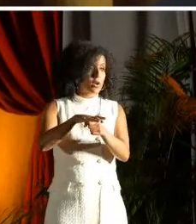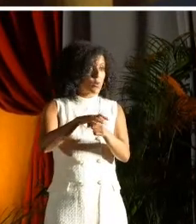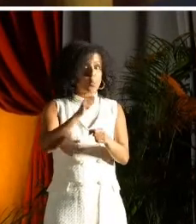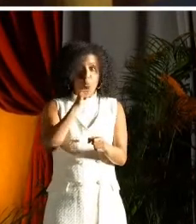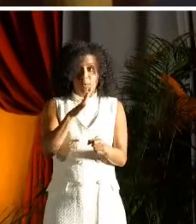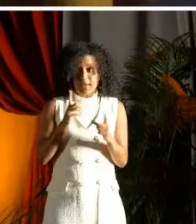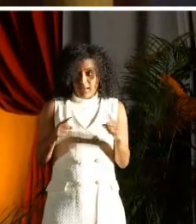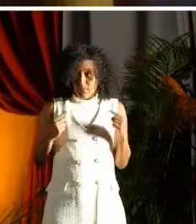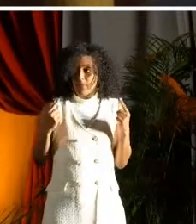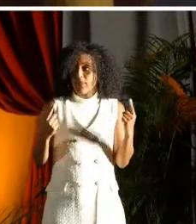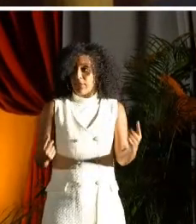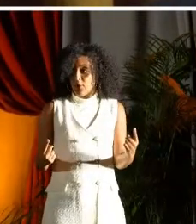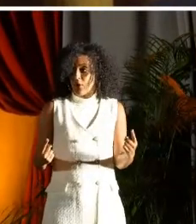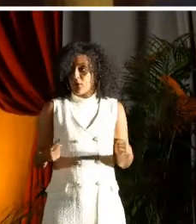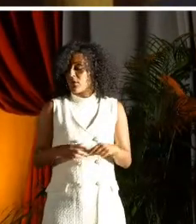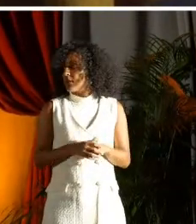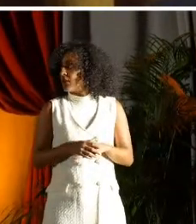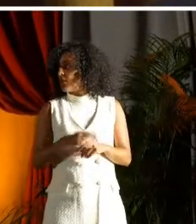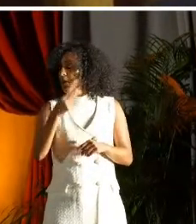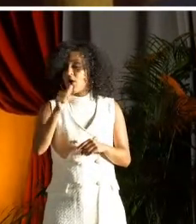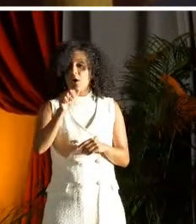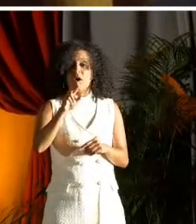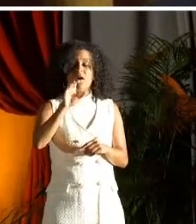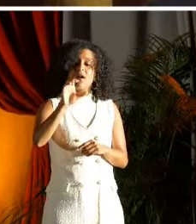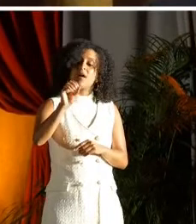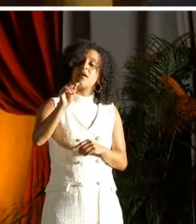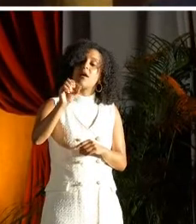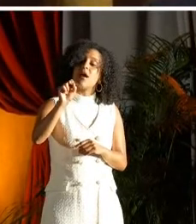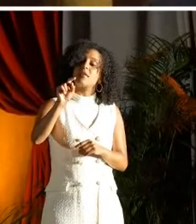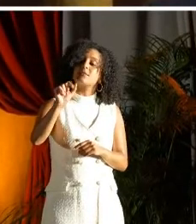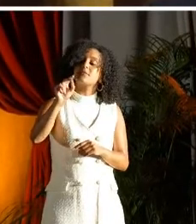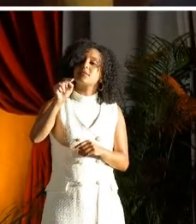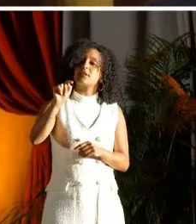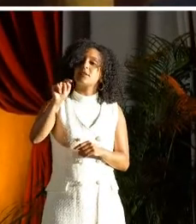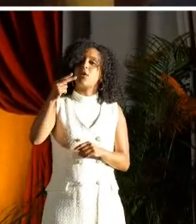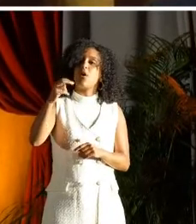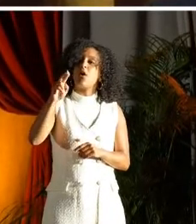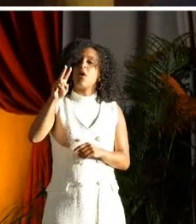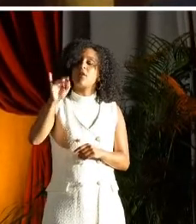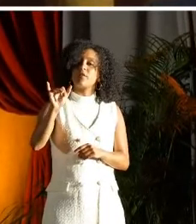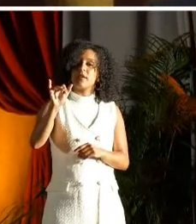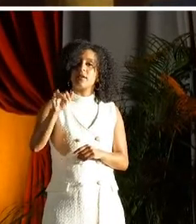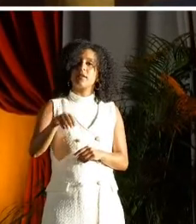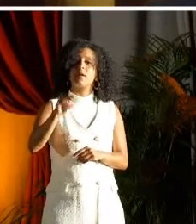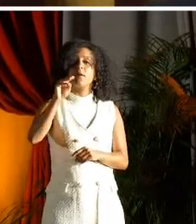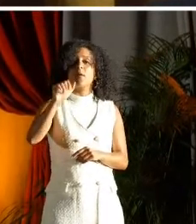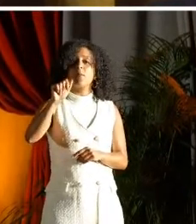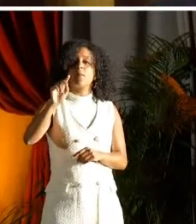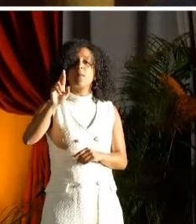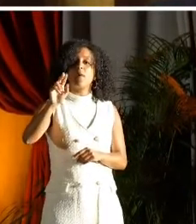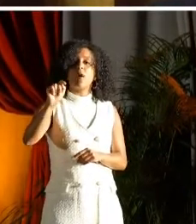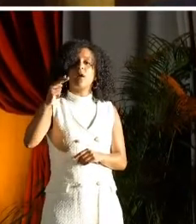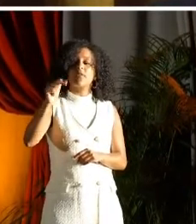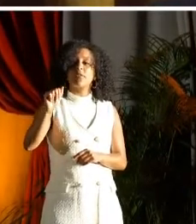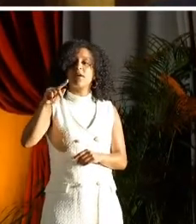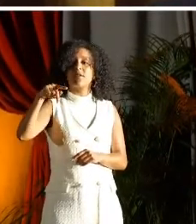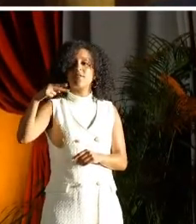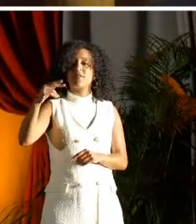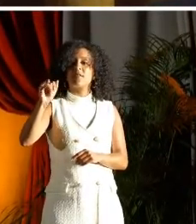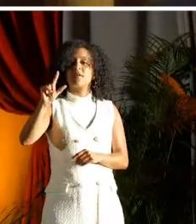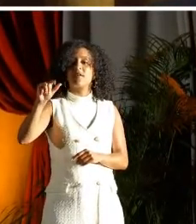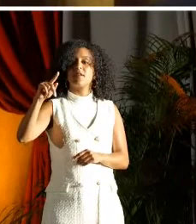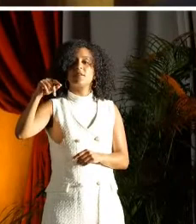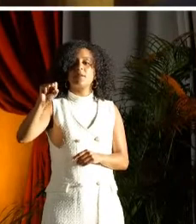women have been there. Constance Slaughter Harvey, Constance Baker Motley, and Barbara Phillips,